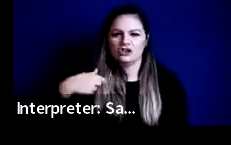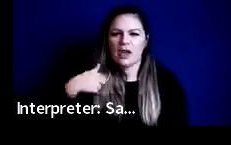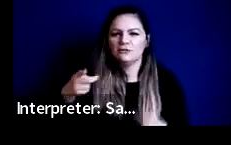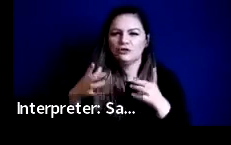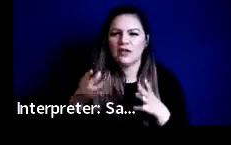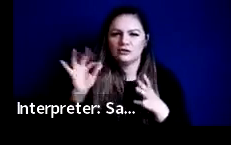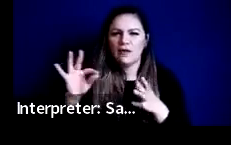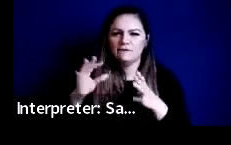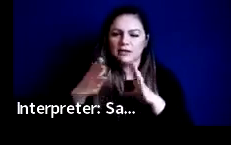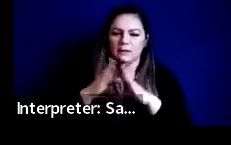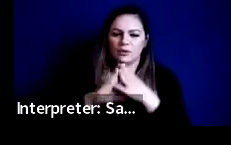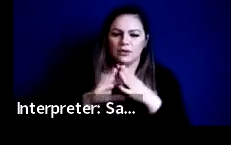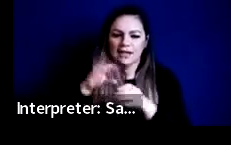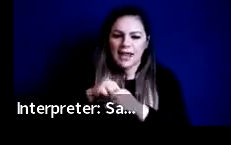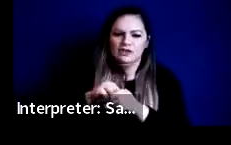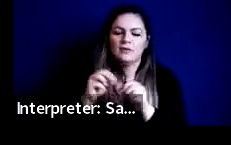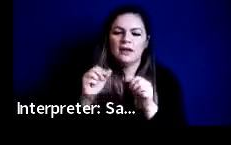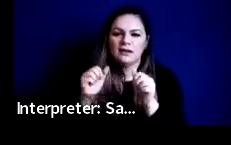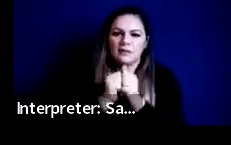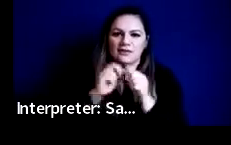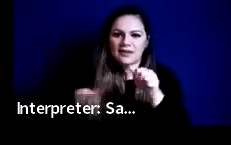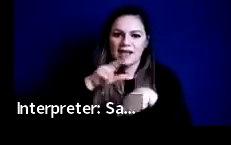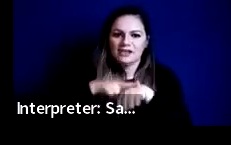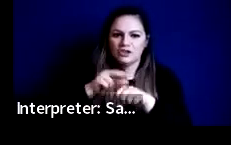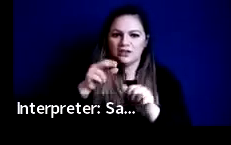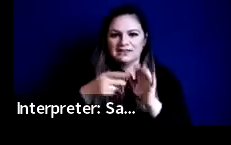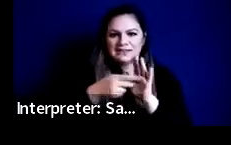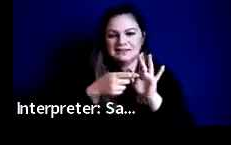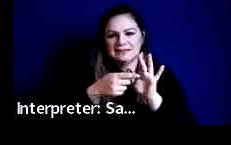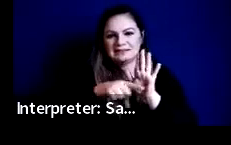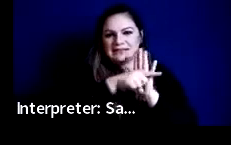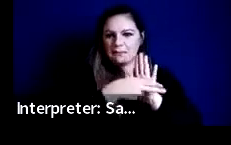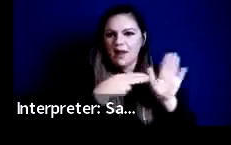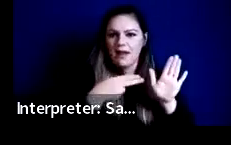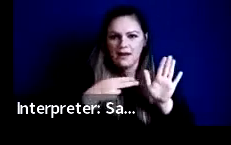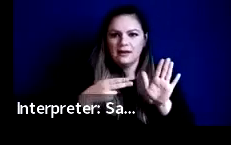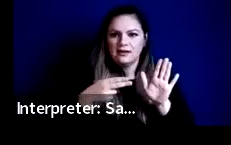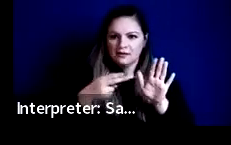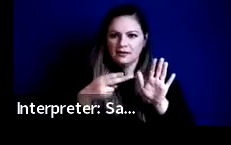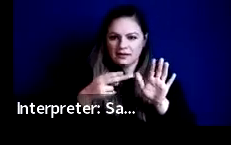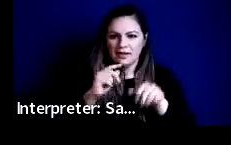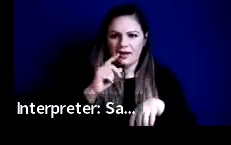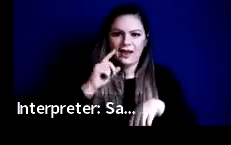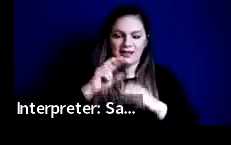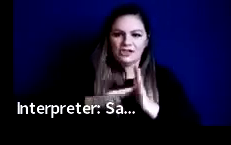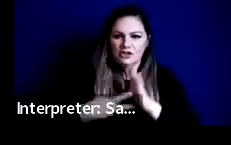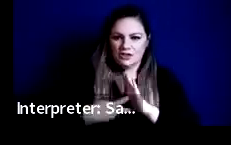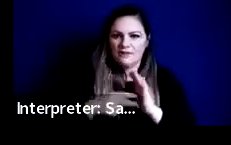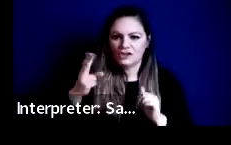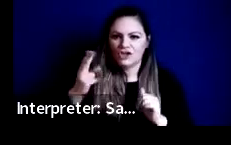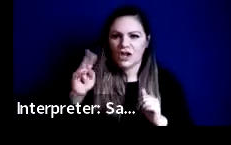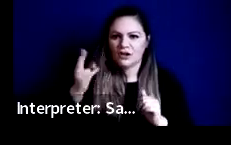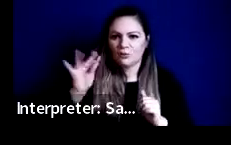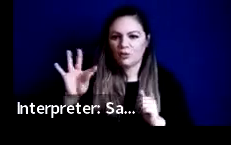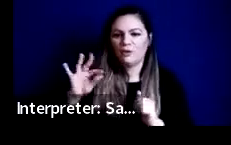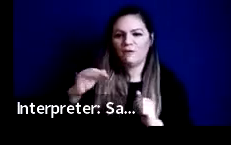the National Stigma Initiative at Shatterproof. And I would like to echo Megan's sentiment. Very excited to be here today and